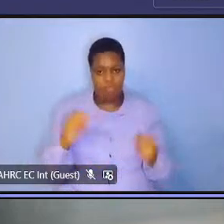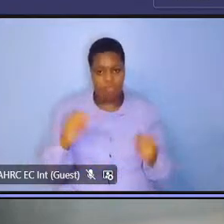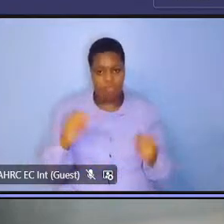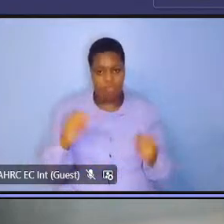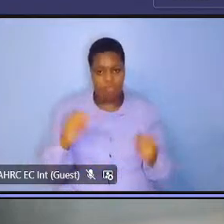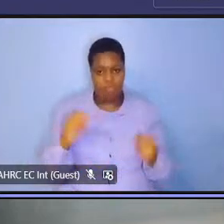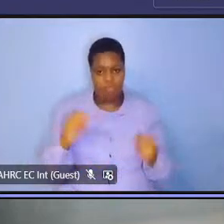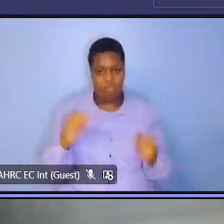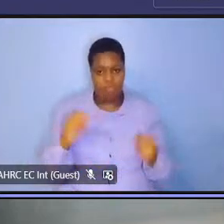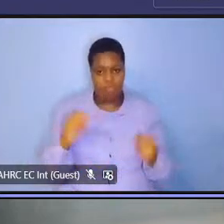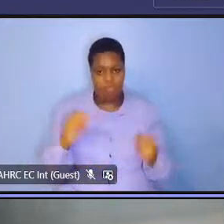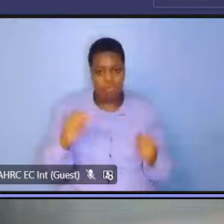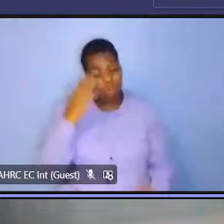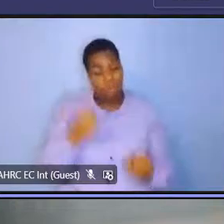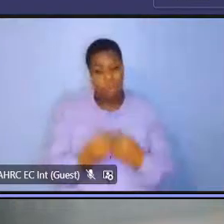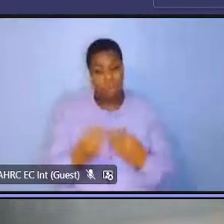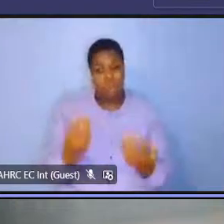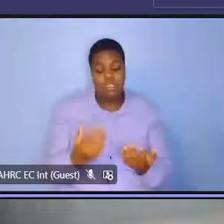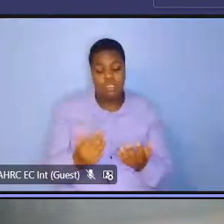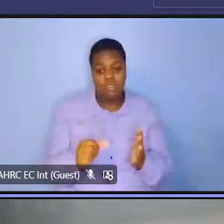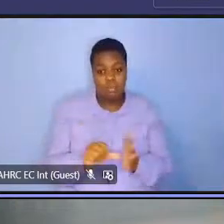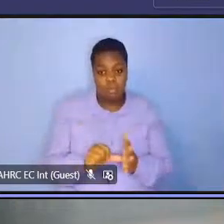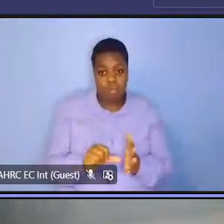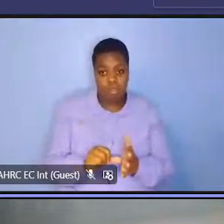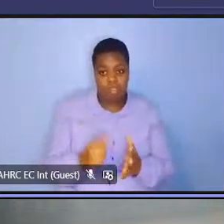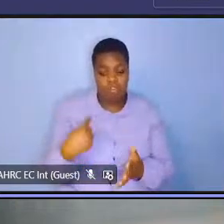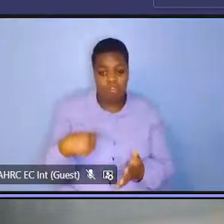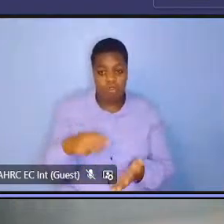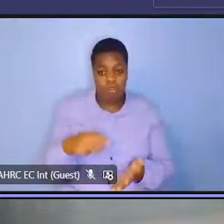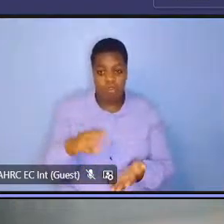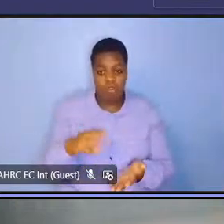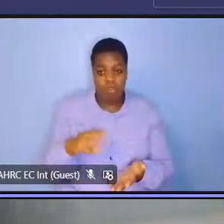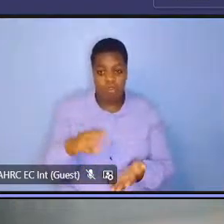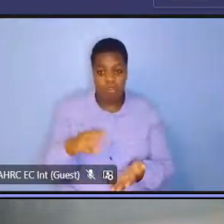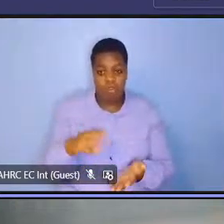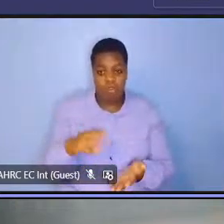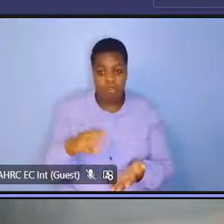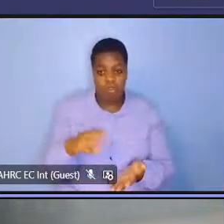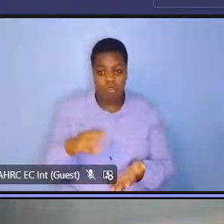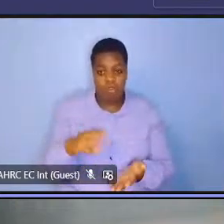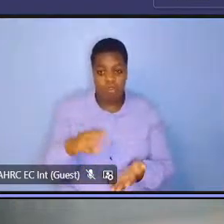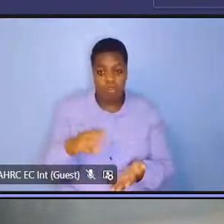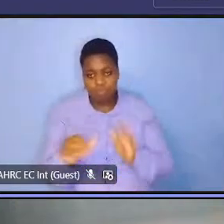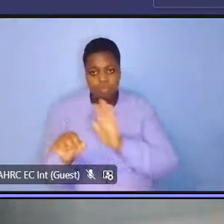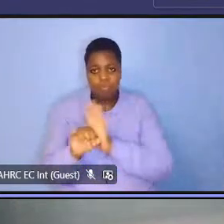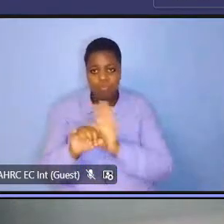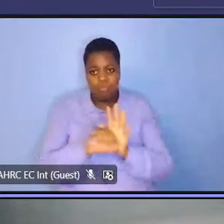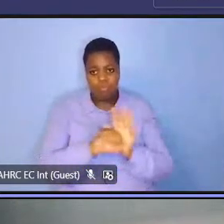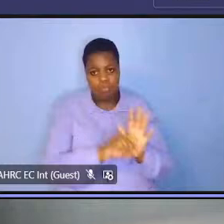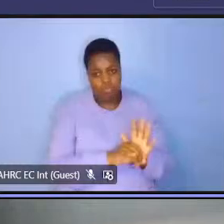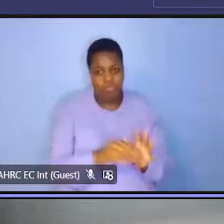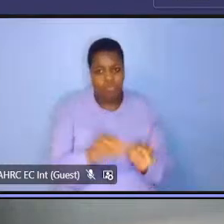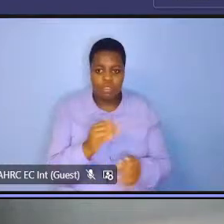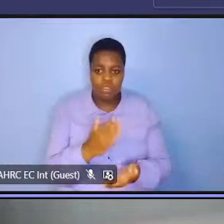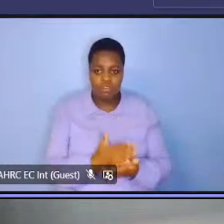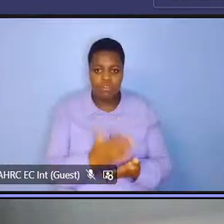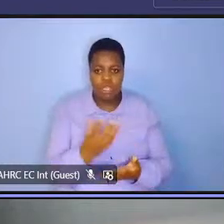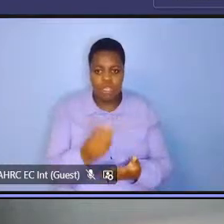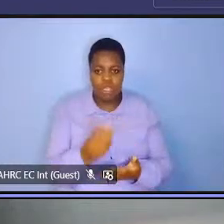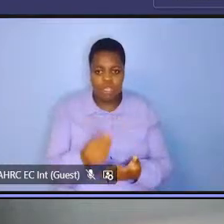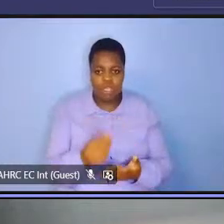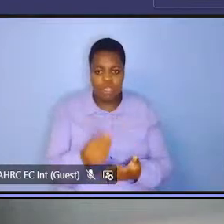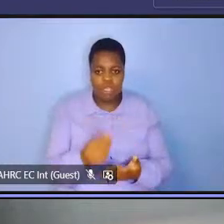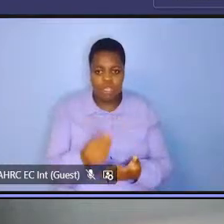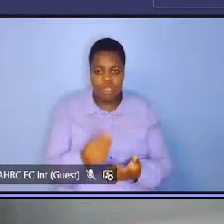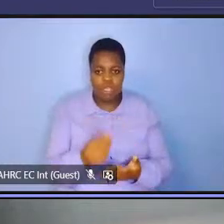saying mostly it is acceptable use of school uniforms to ensure discipline, positive discipline, identification, and to ensure there's equality and same